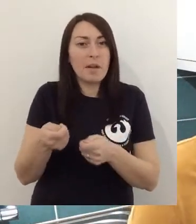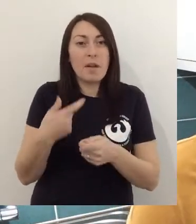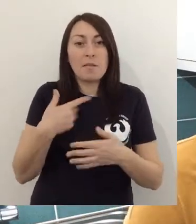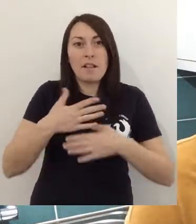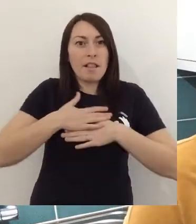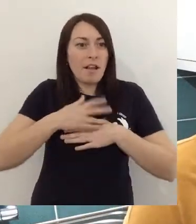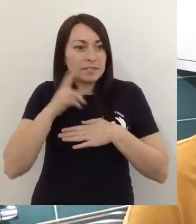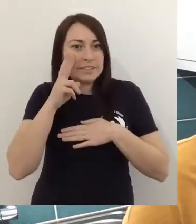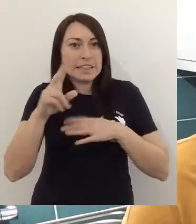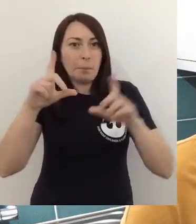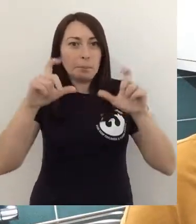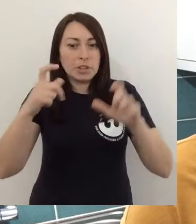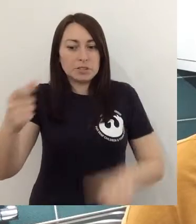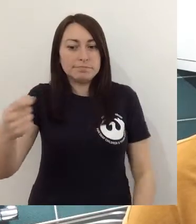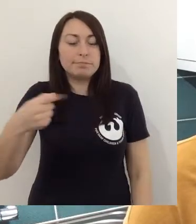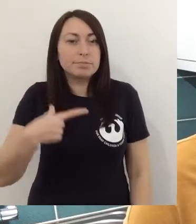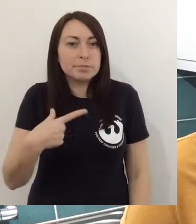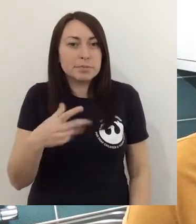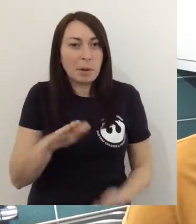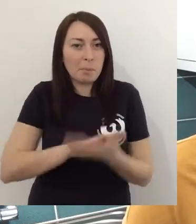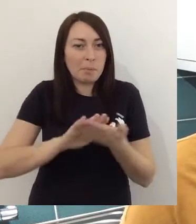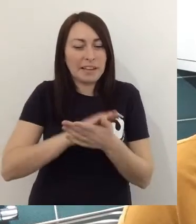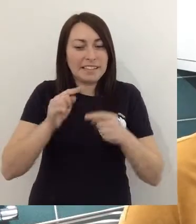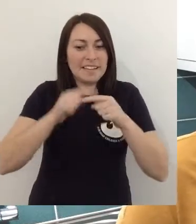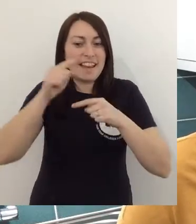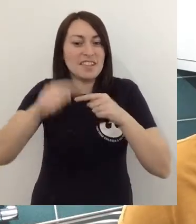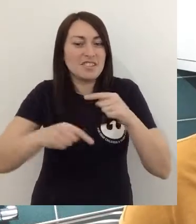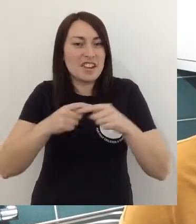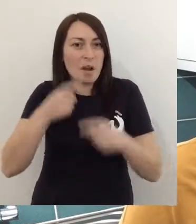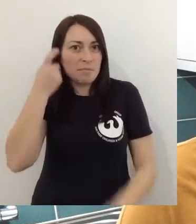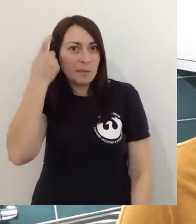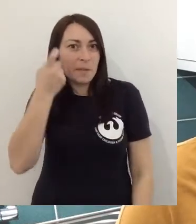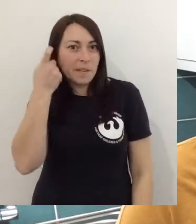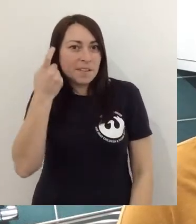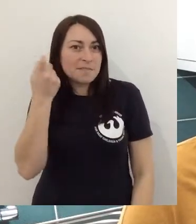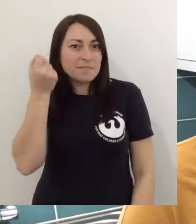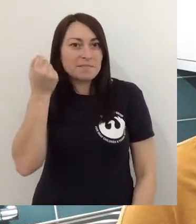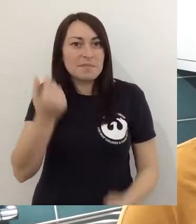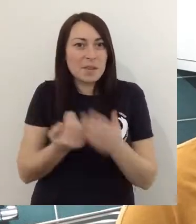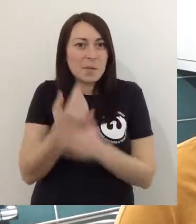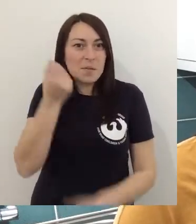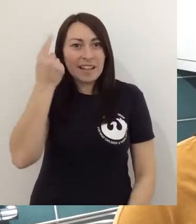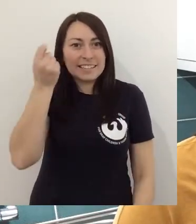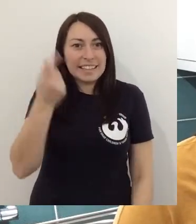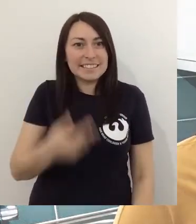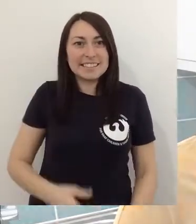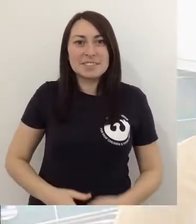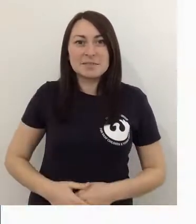Then I would love to see what you guys are doing so I can get some inspiration for flavours for next year.